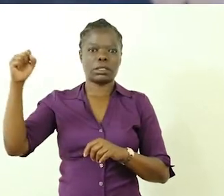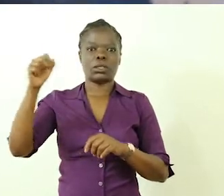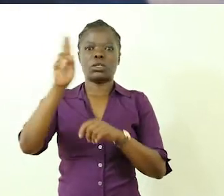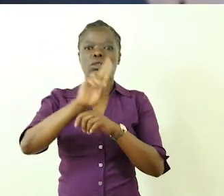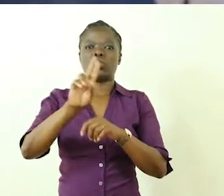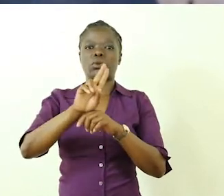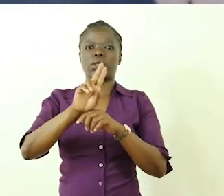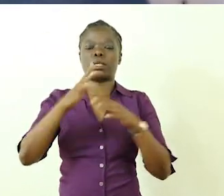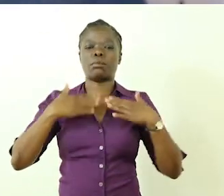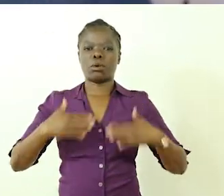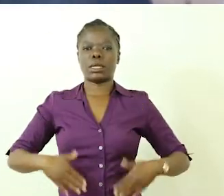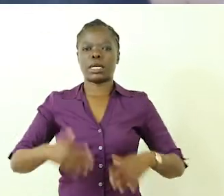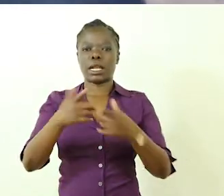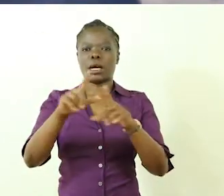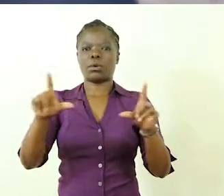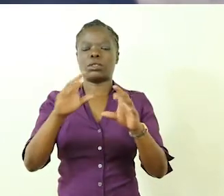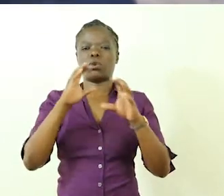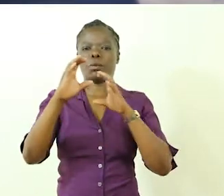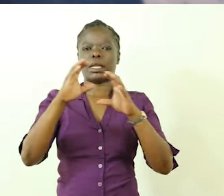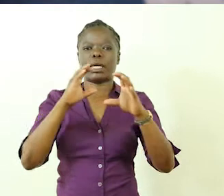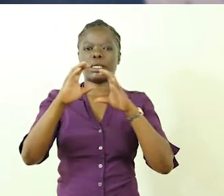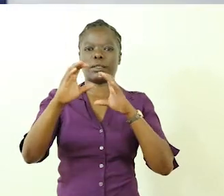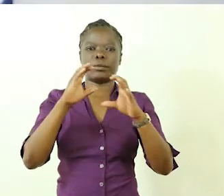uses body languages to communicate.